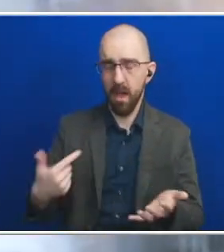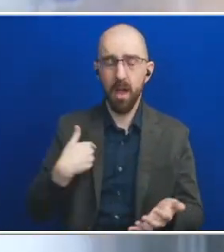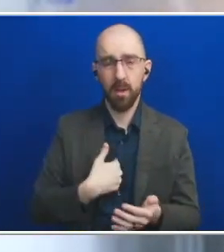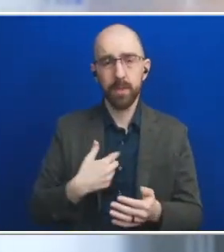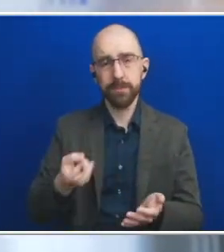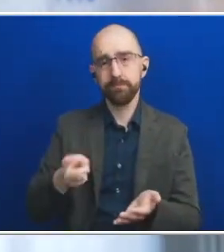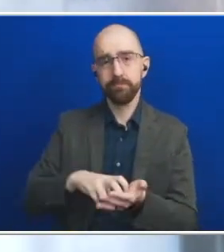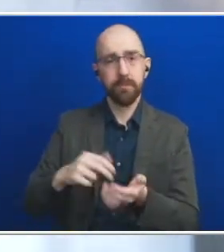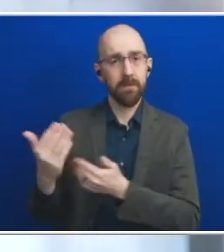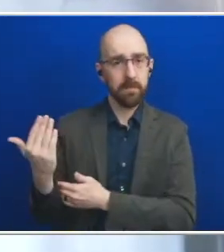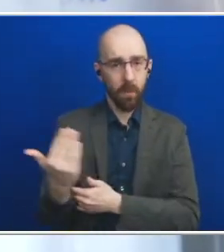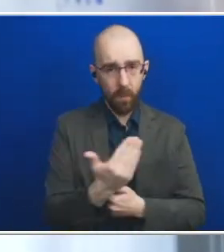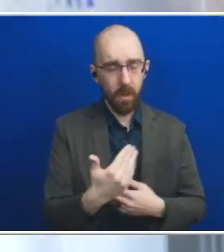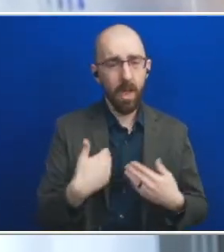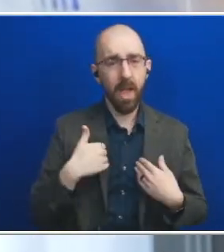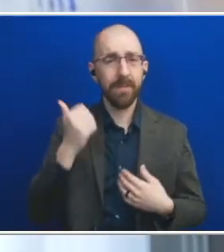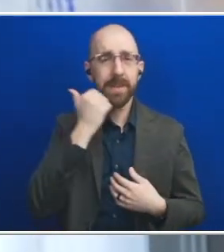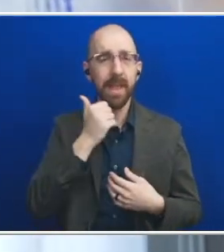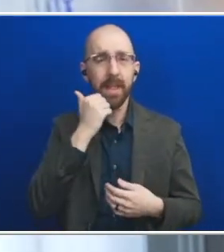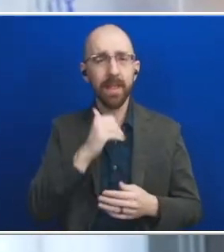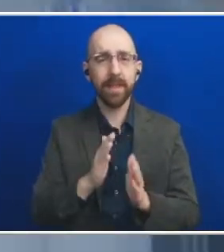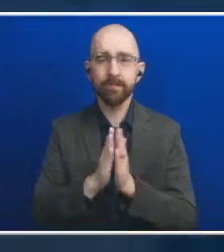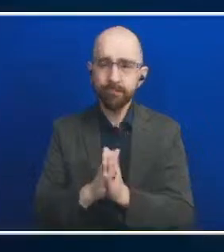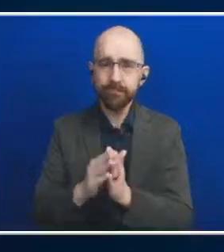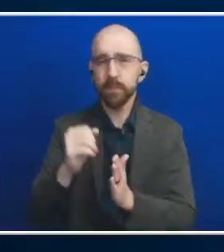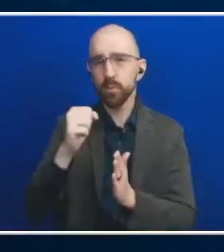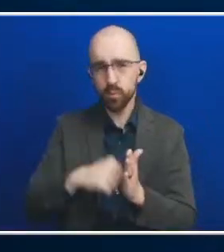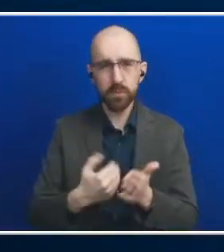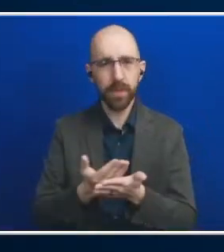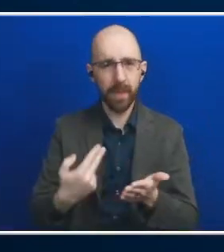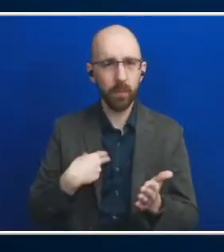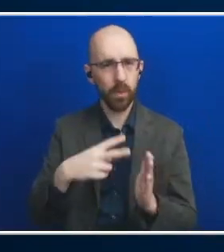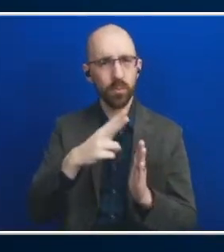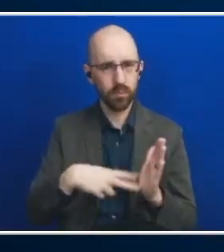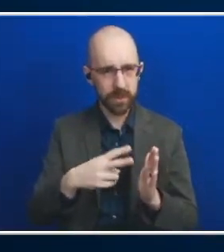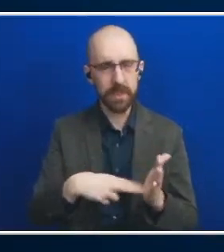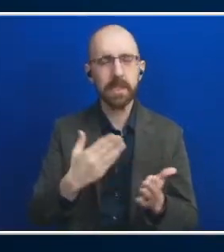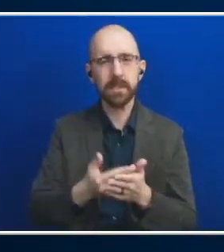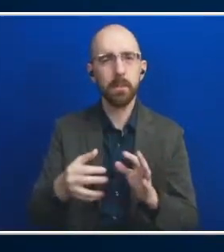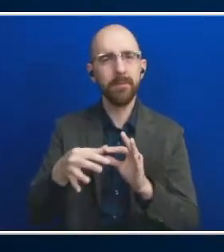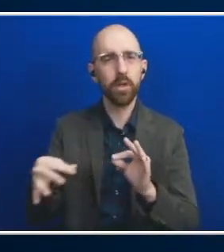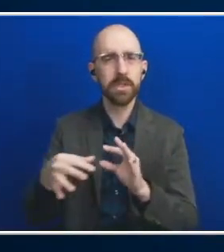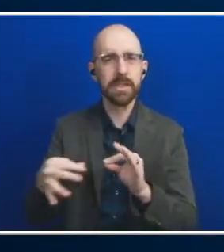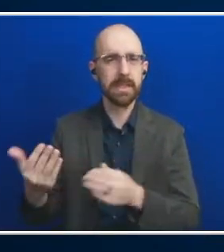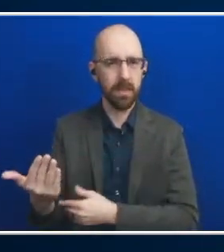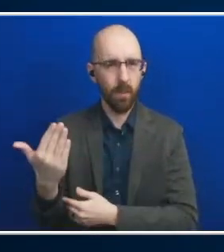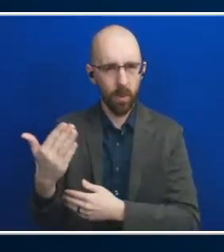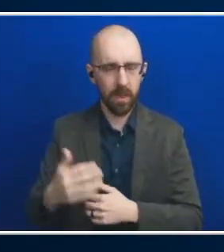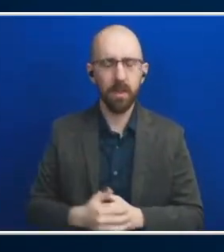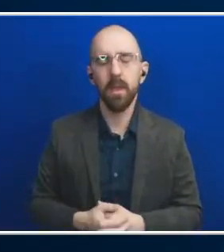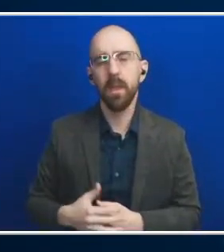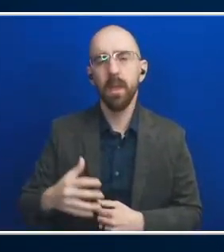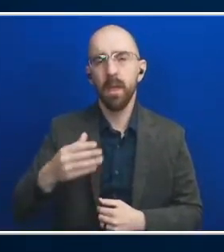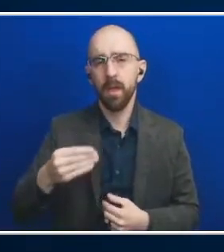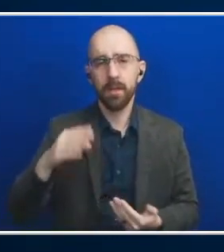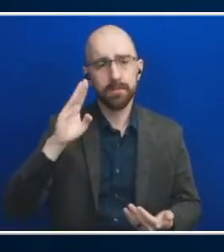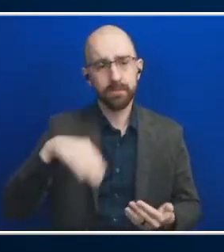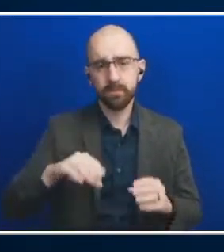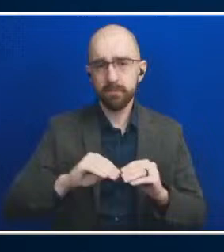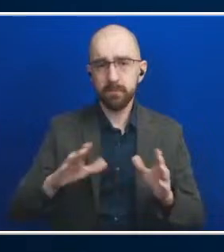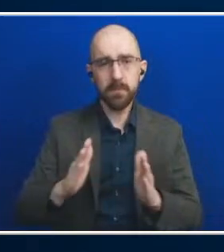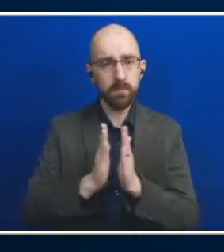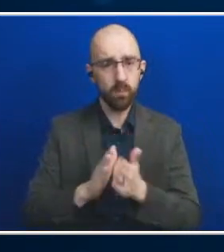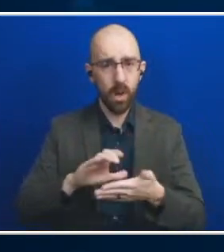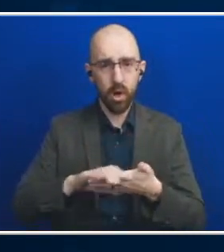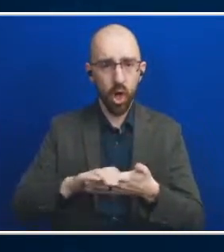got like a daily devotional and scripture thing that we read some verses in the morning. And then, obviously the prayer cards and everything, but